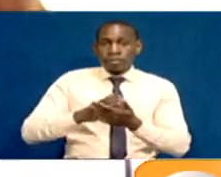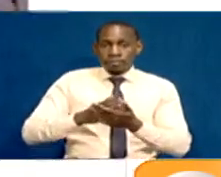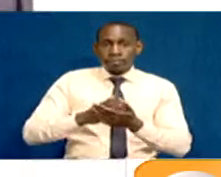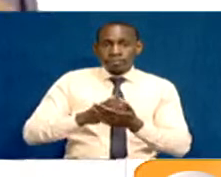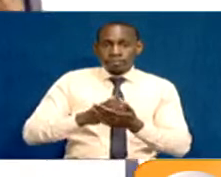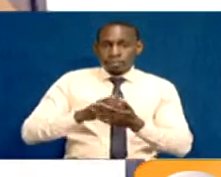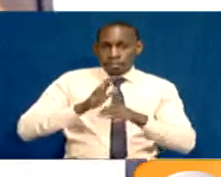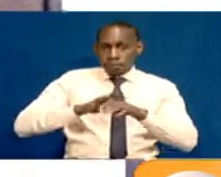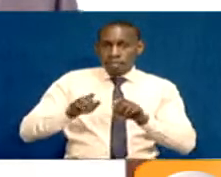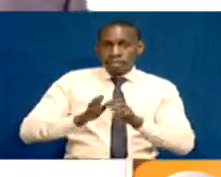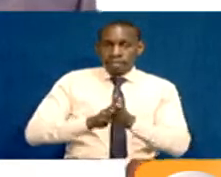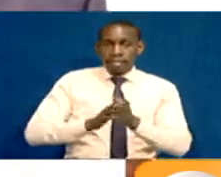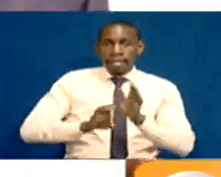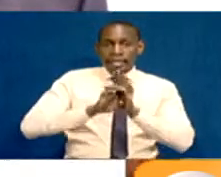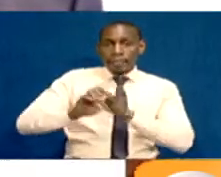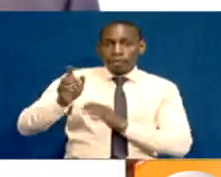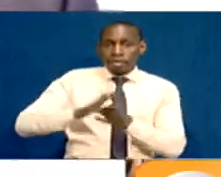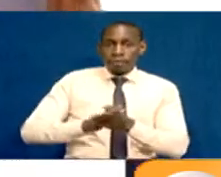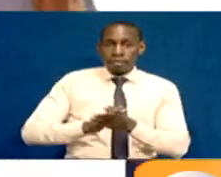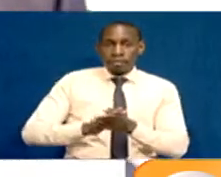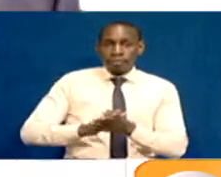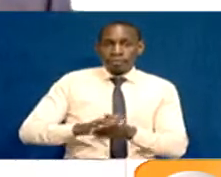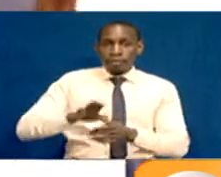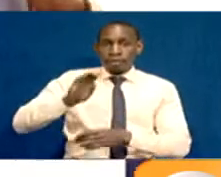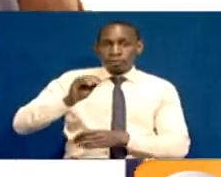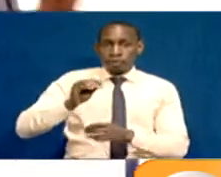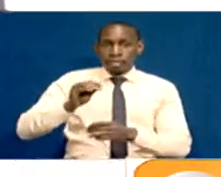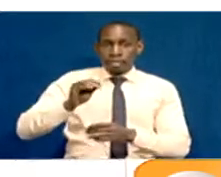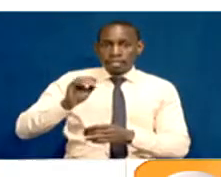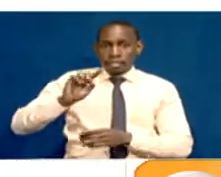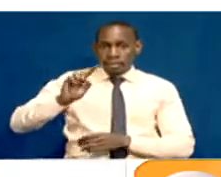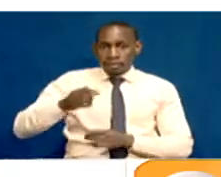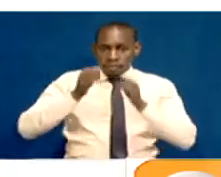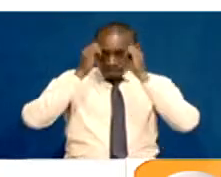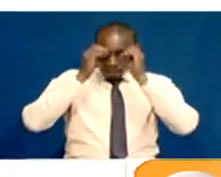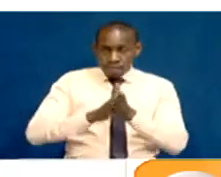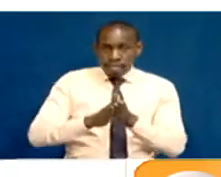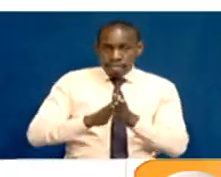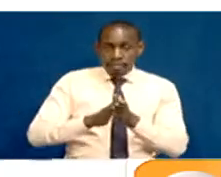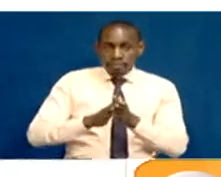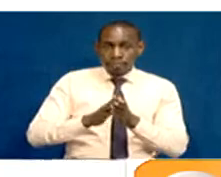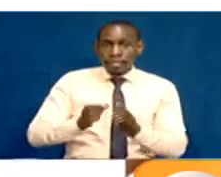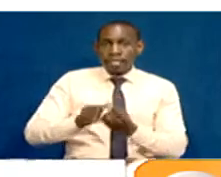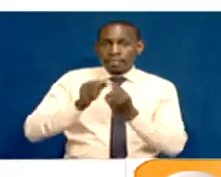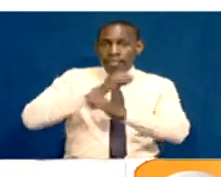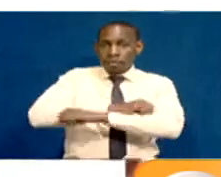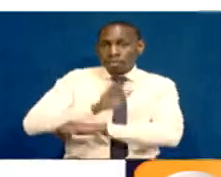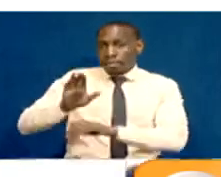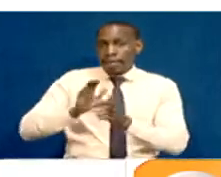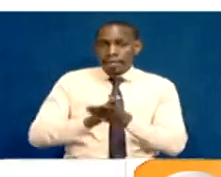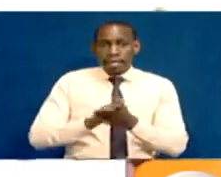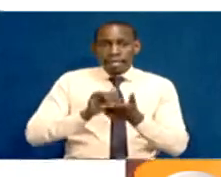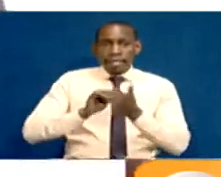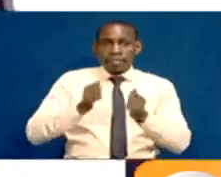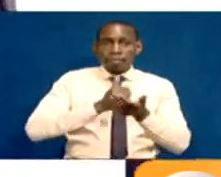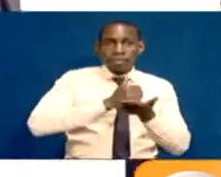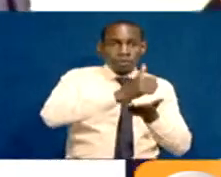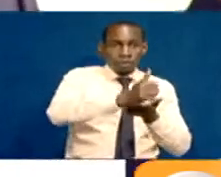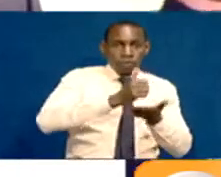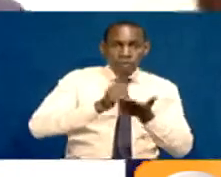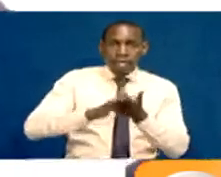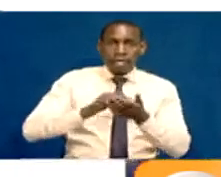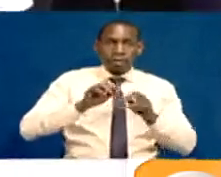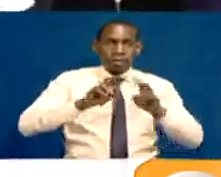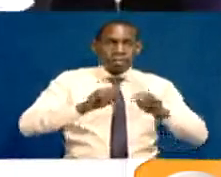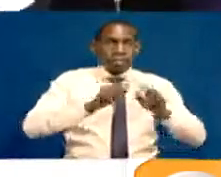have over 40,000 students, mainly from your schools, who cannot be placed. So we have to look for places